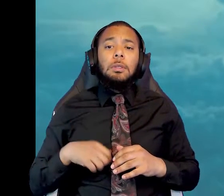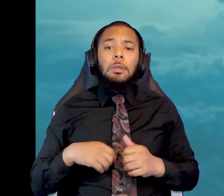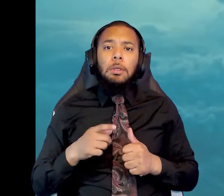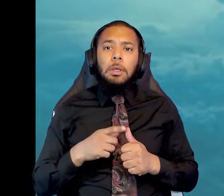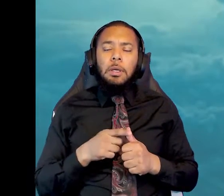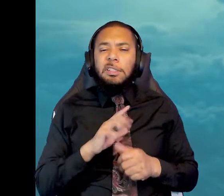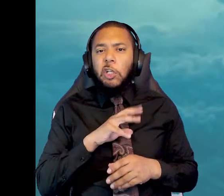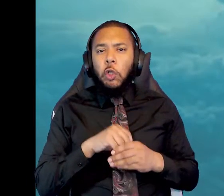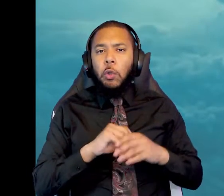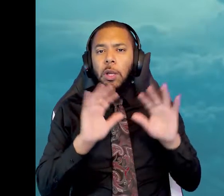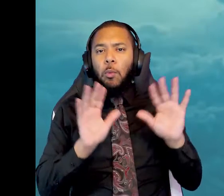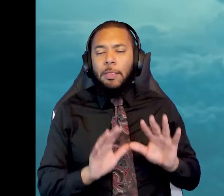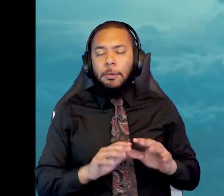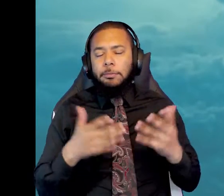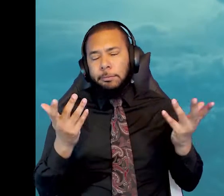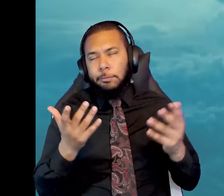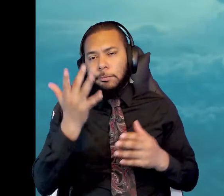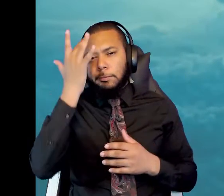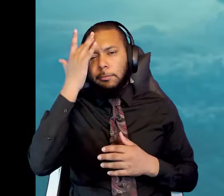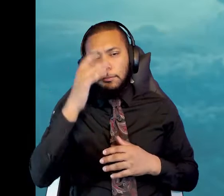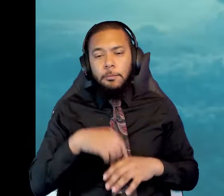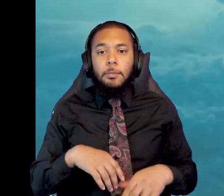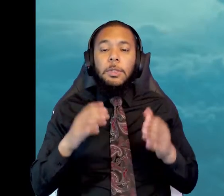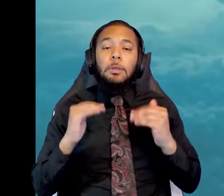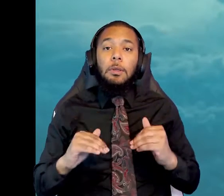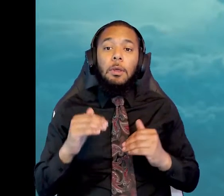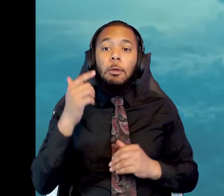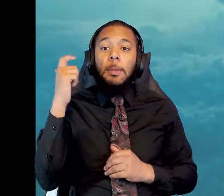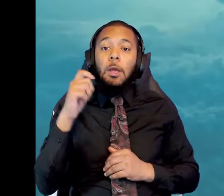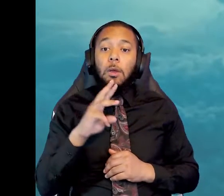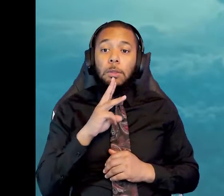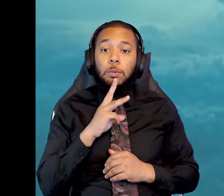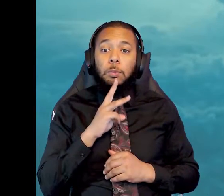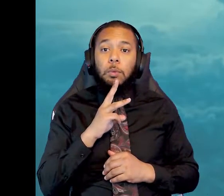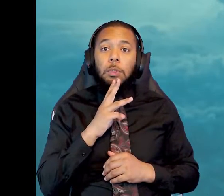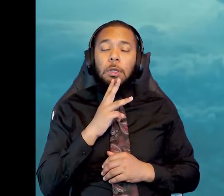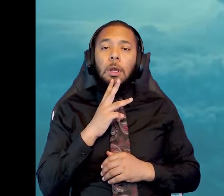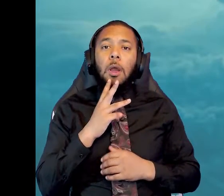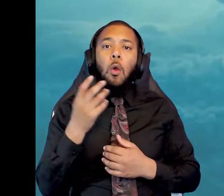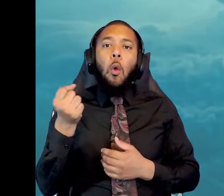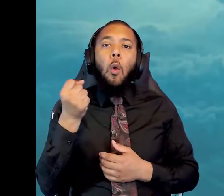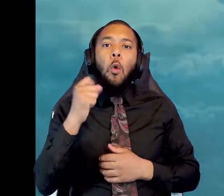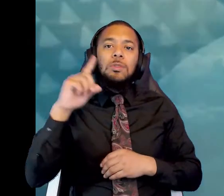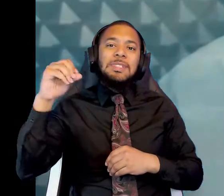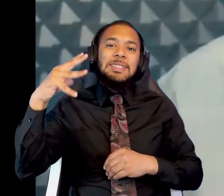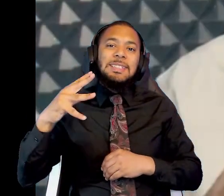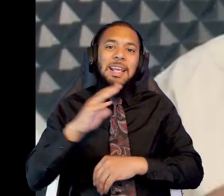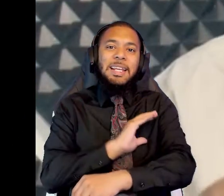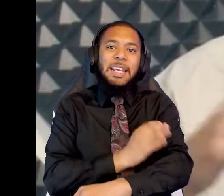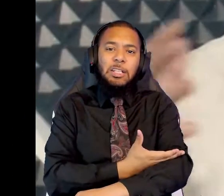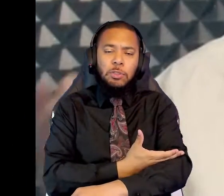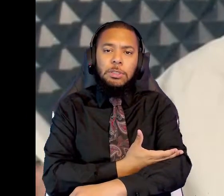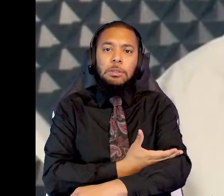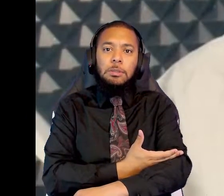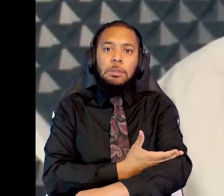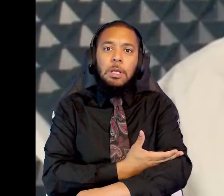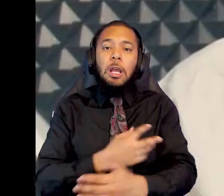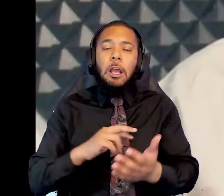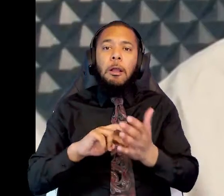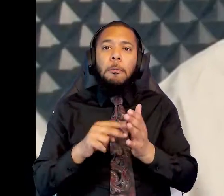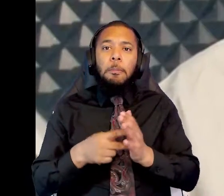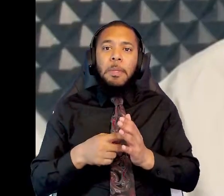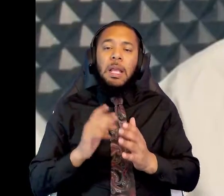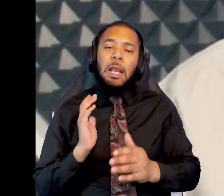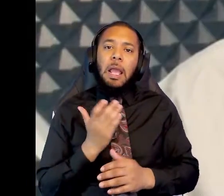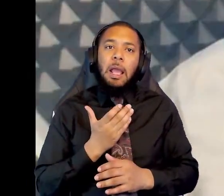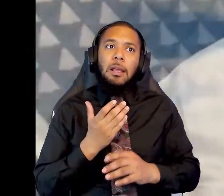of weather, obviously. But another, because water vapor helps retain some of the sun's energy, making the climate on Earth more